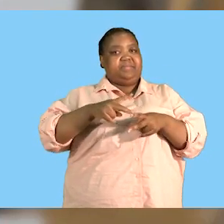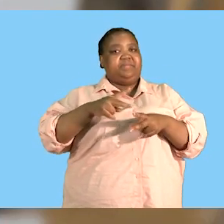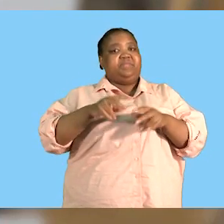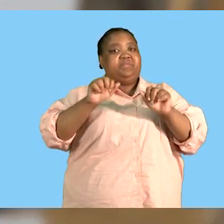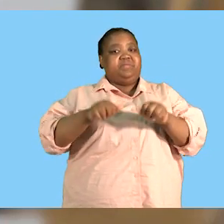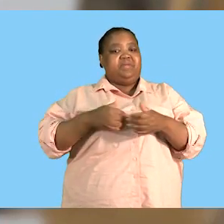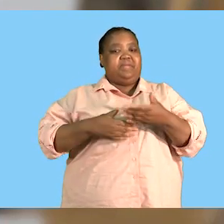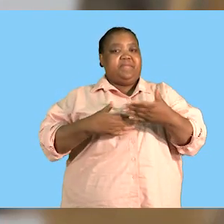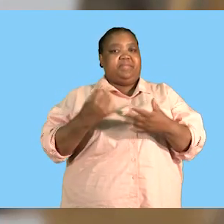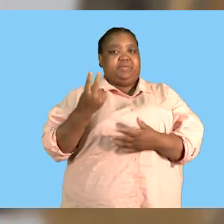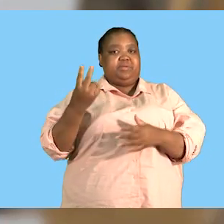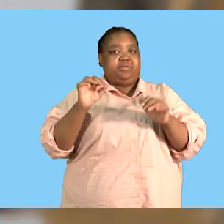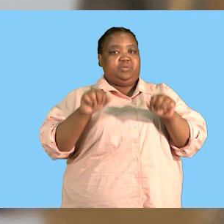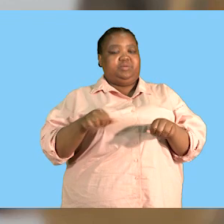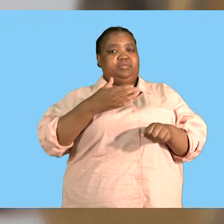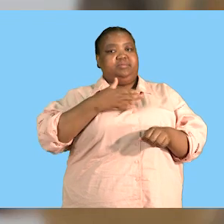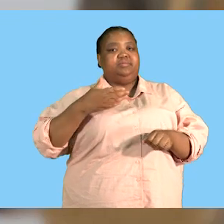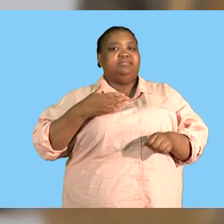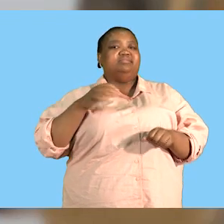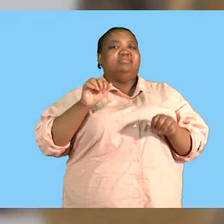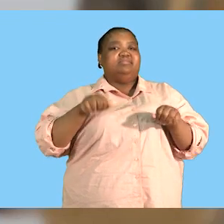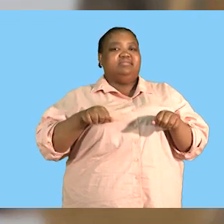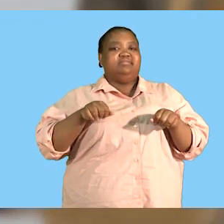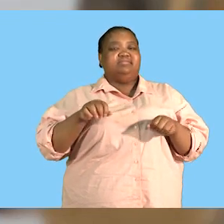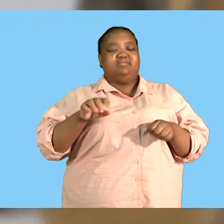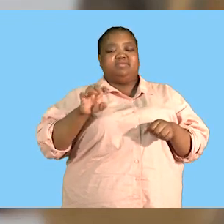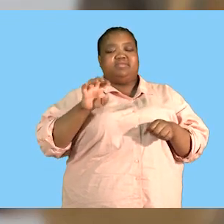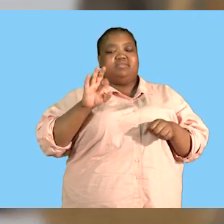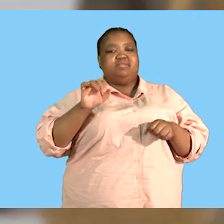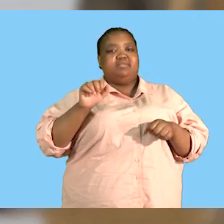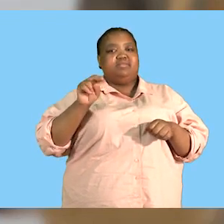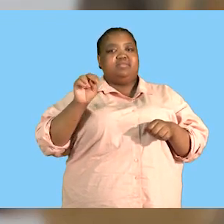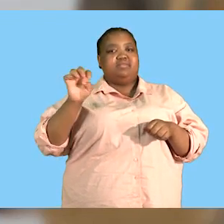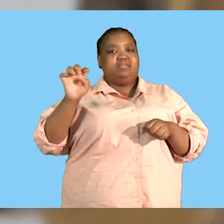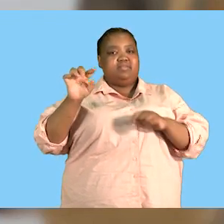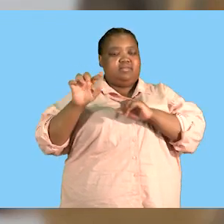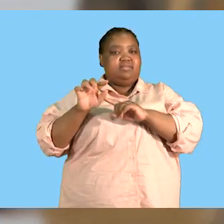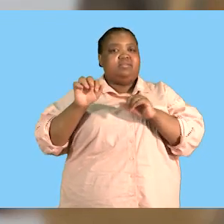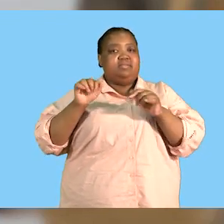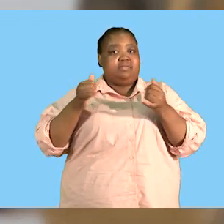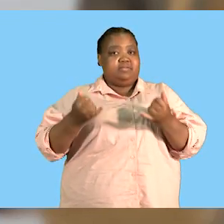2. And I am Miss Ninobert Vermeulen, who will be joining you.